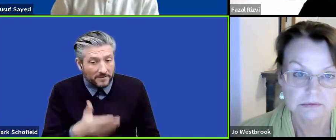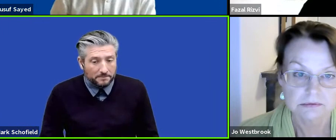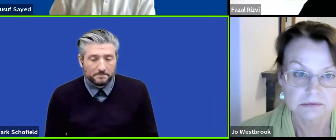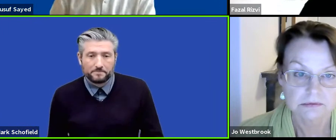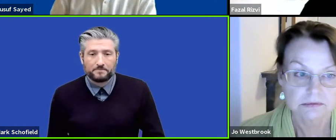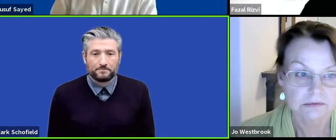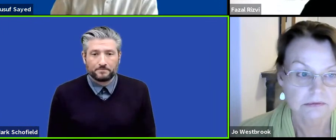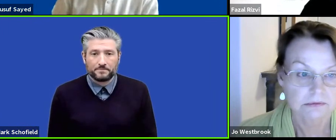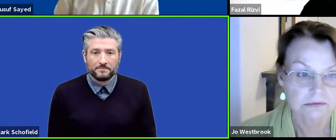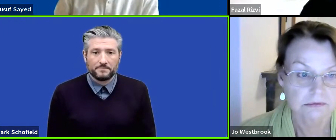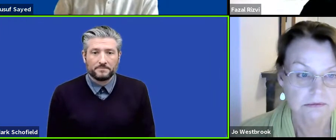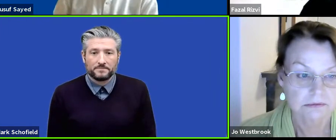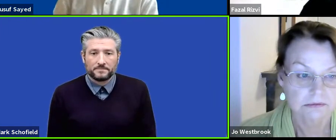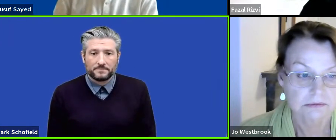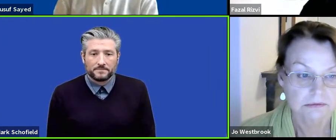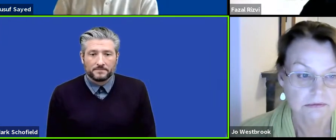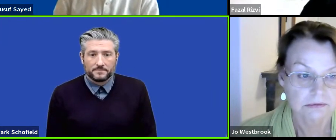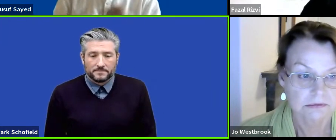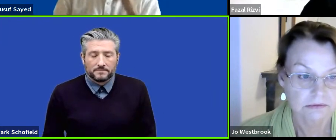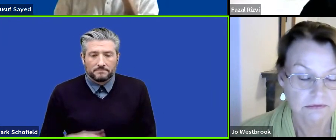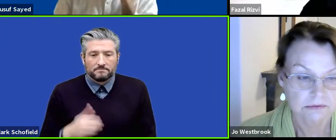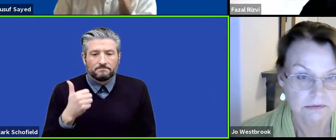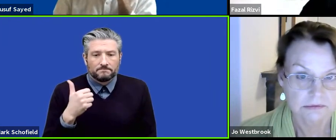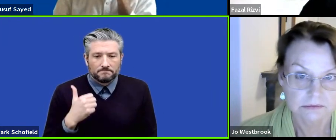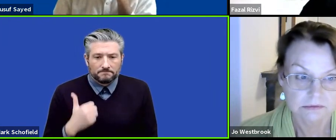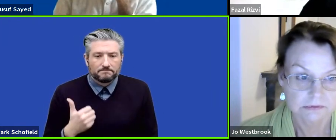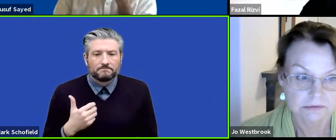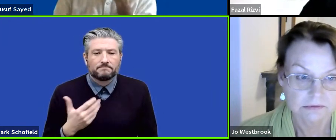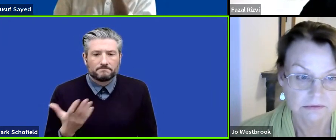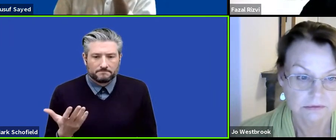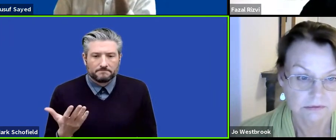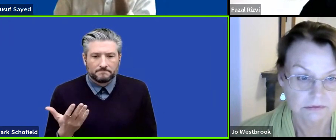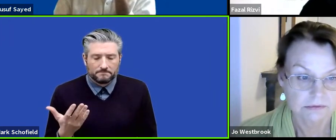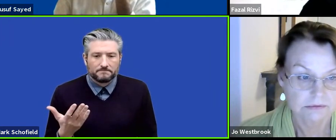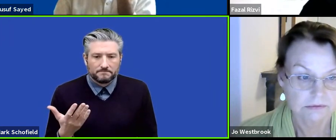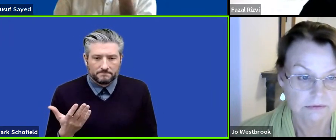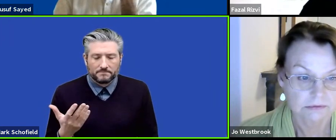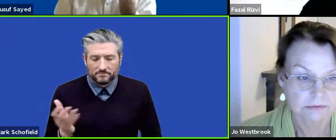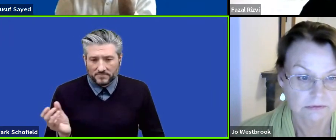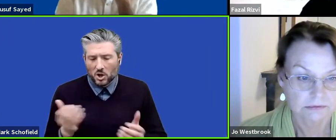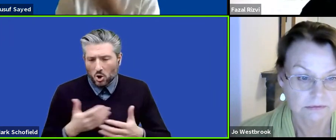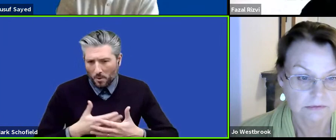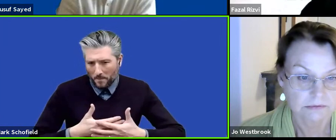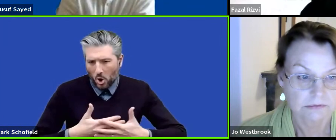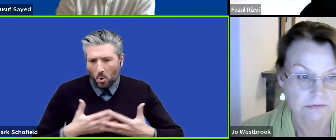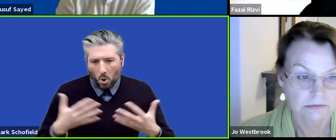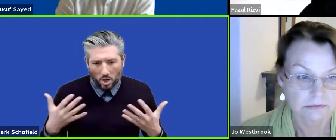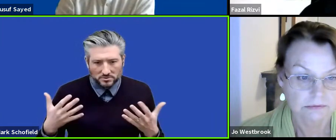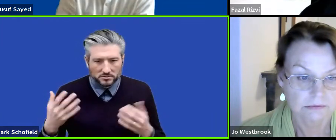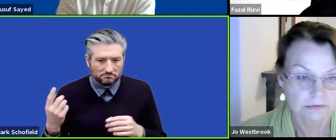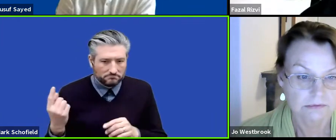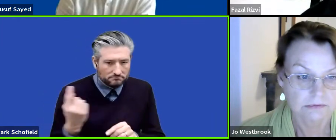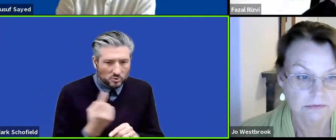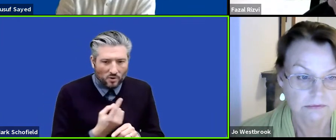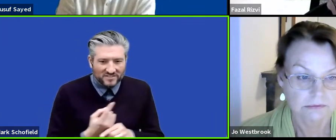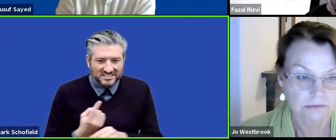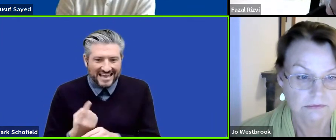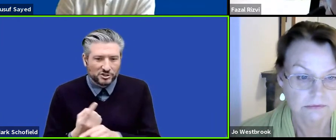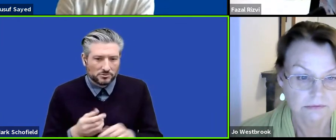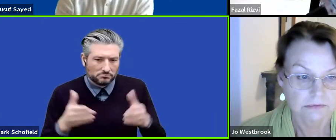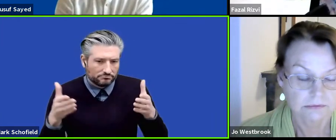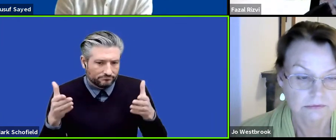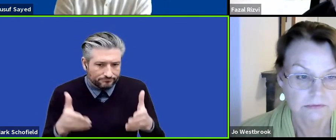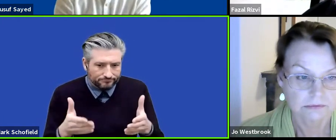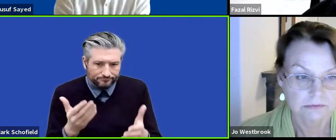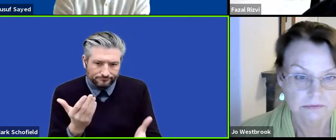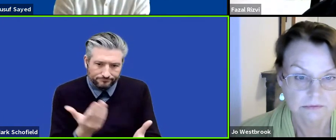I think while understandably a lot of the conversation has been, if you like, about these new technologies of computers